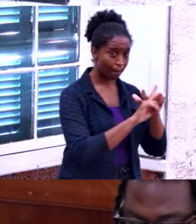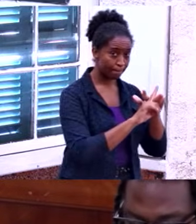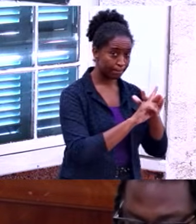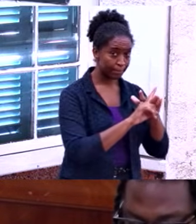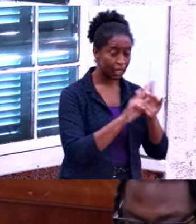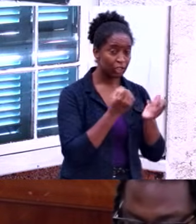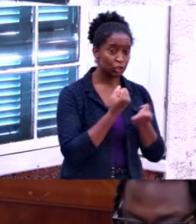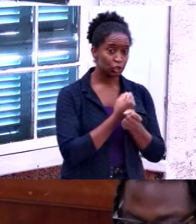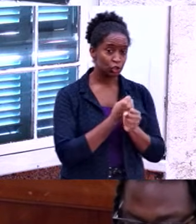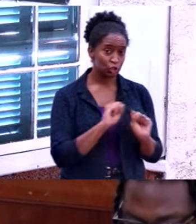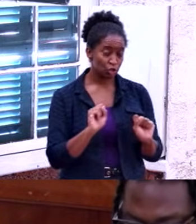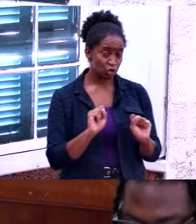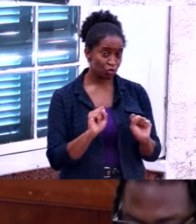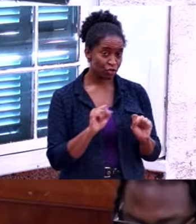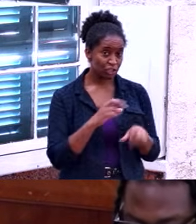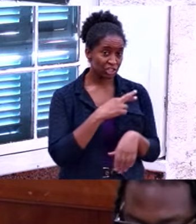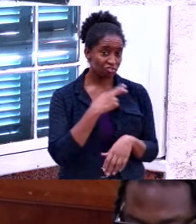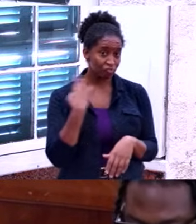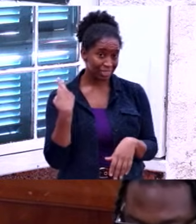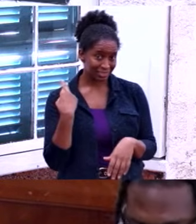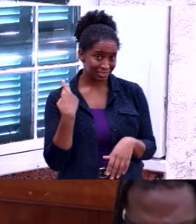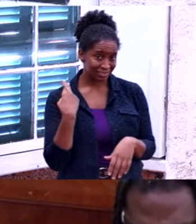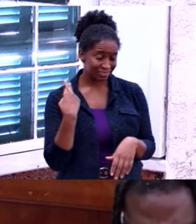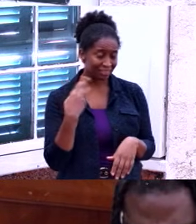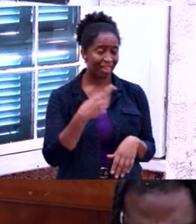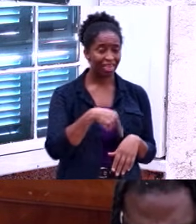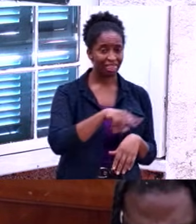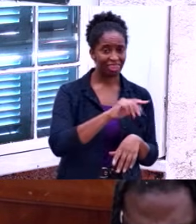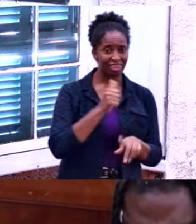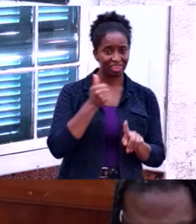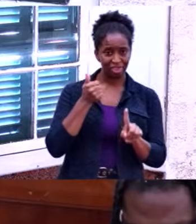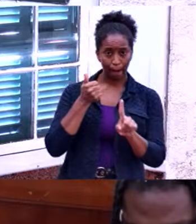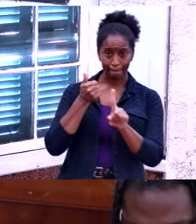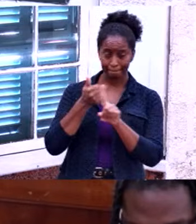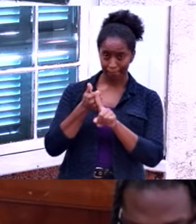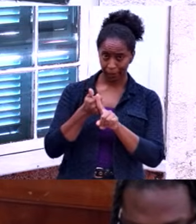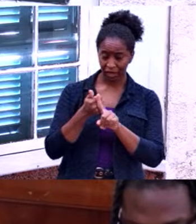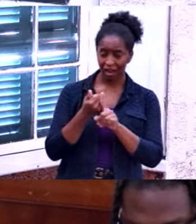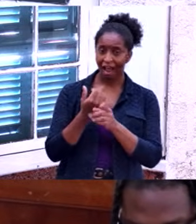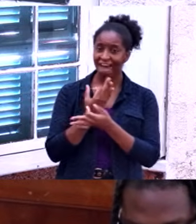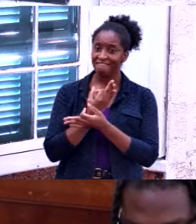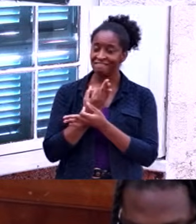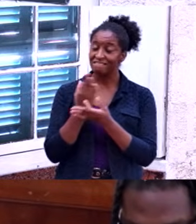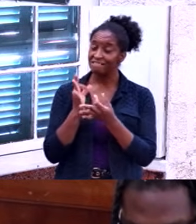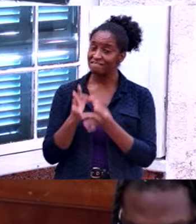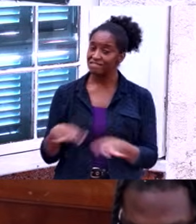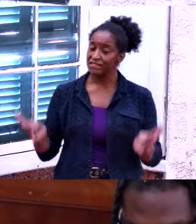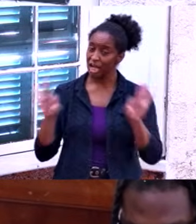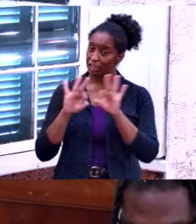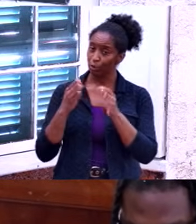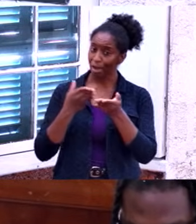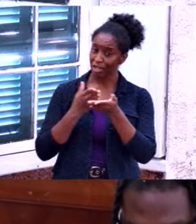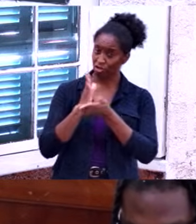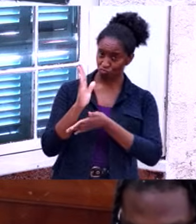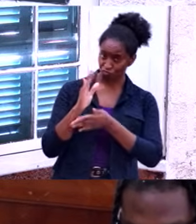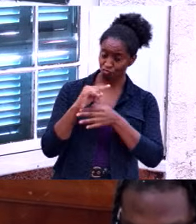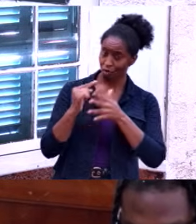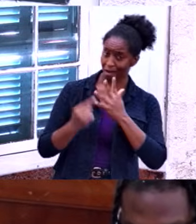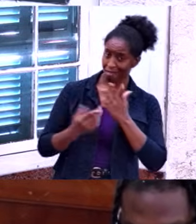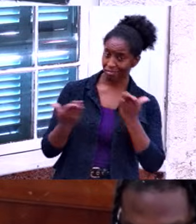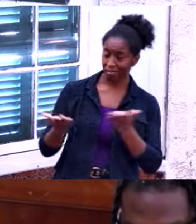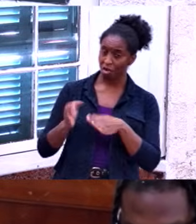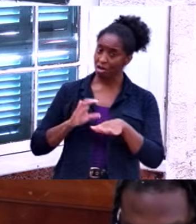and how they impact on fundamental rights within the context of the Caribbean. The world has fundamentally